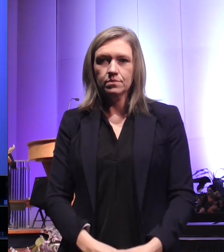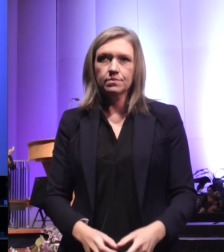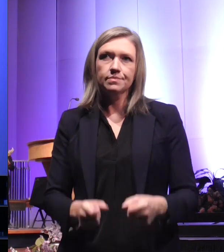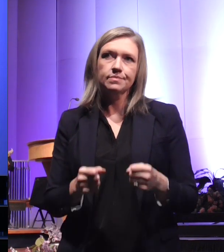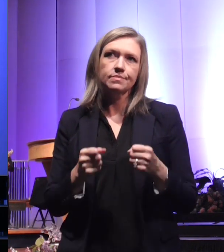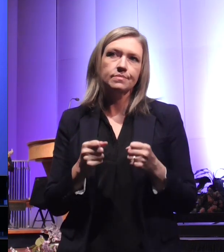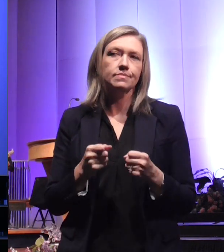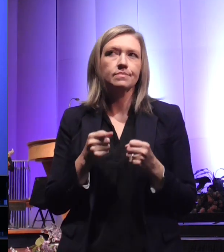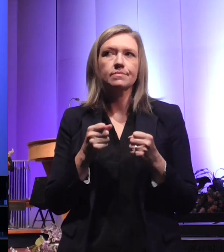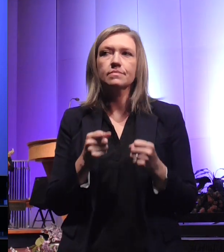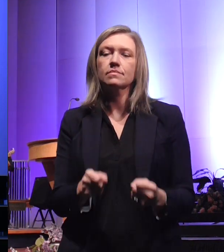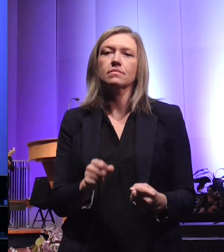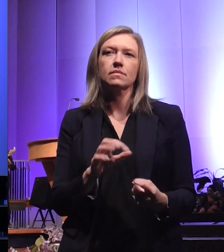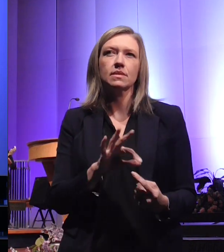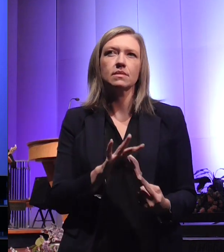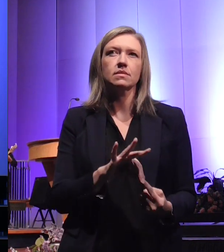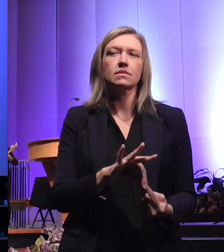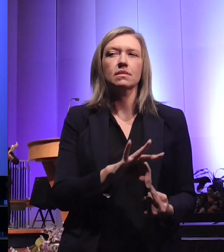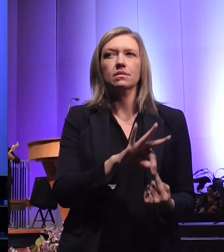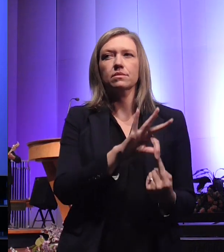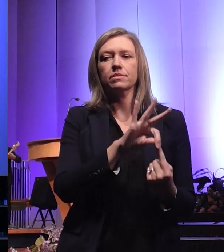so sacred,